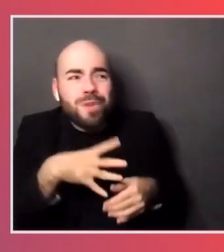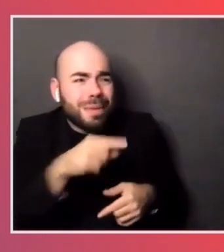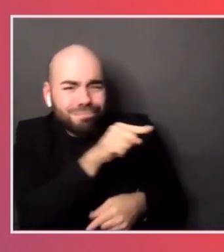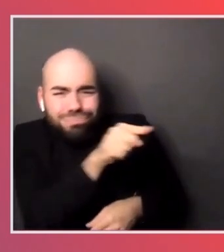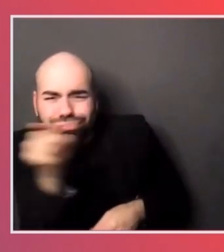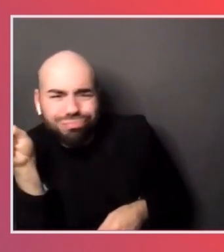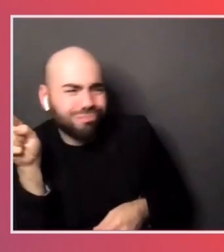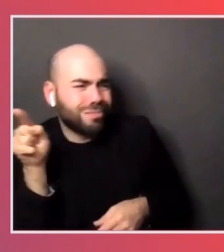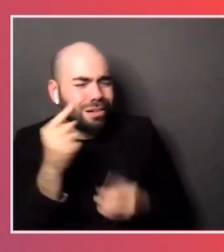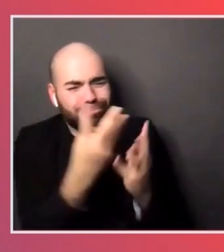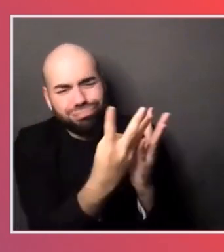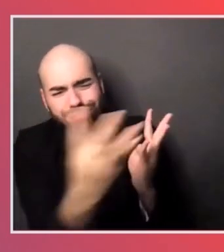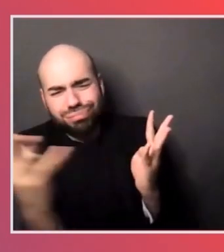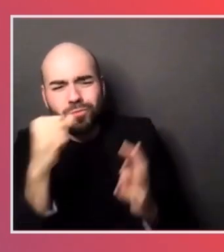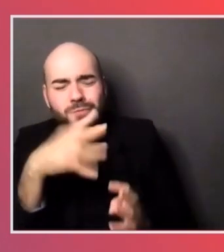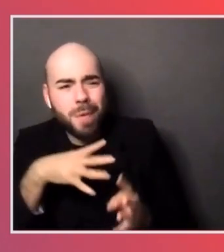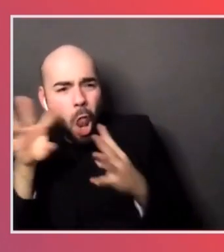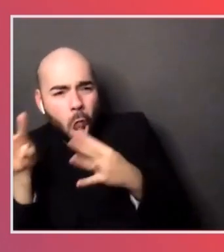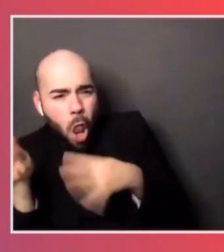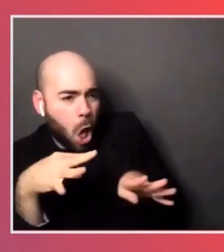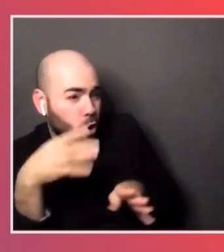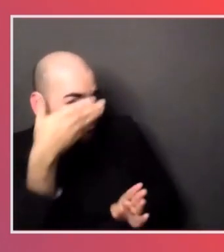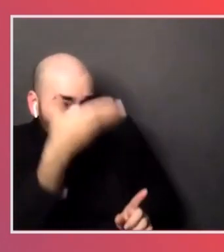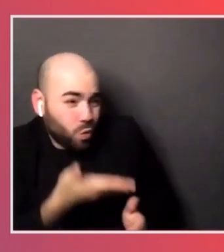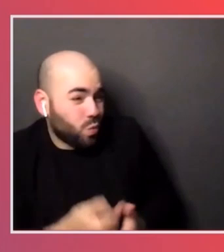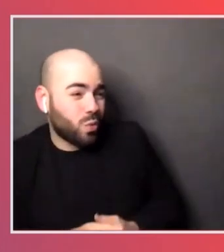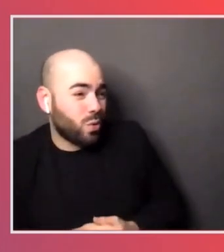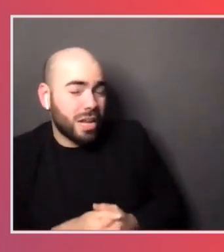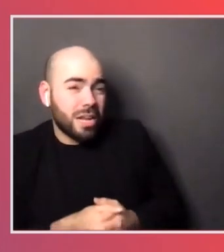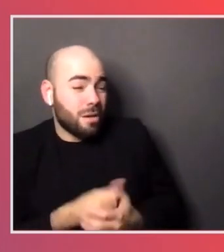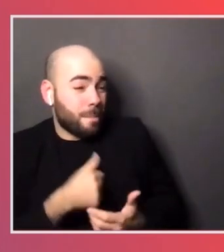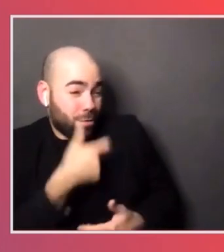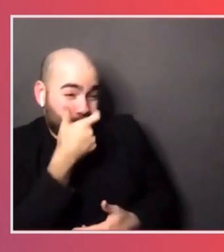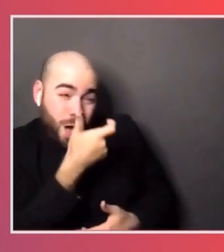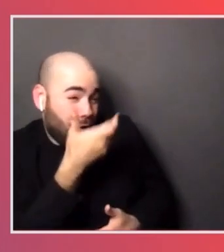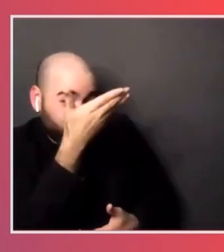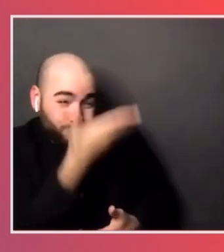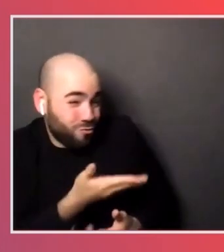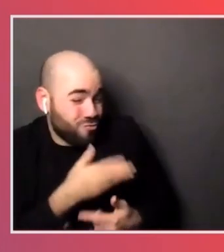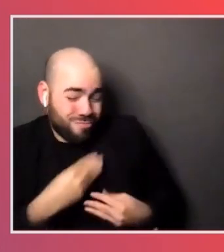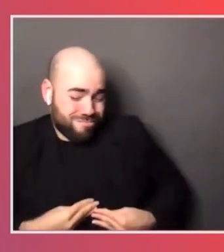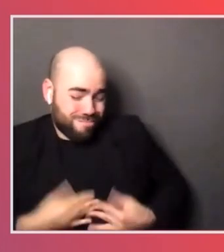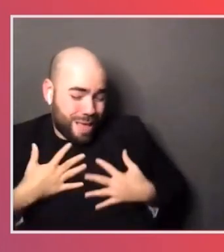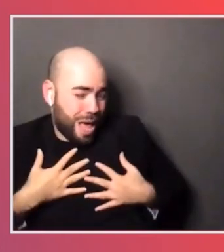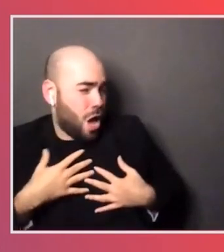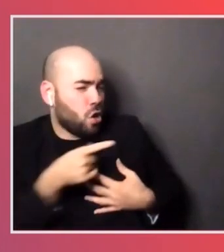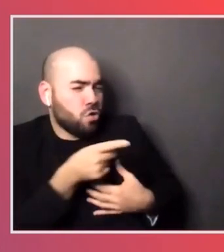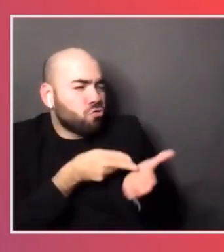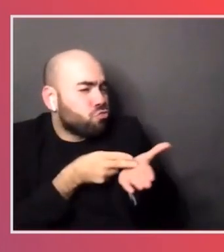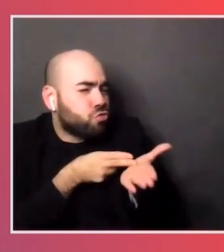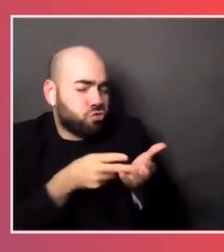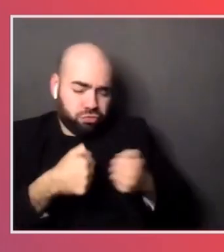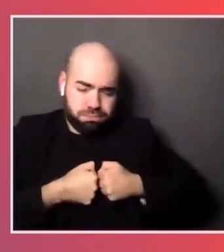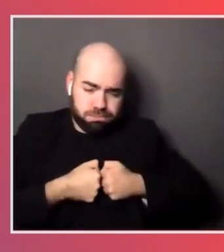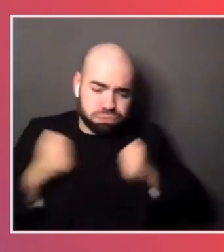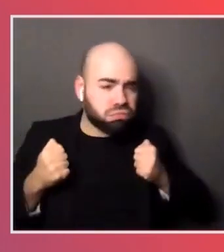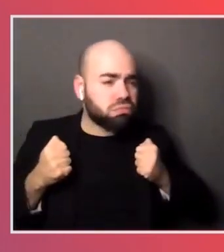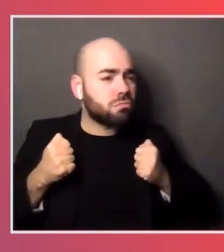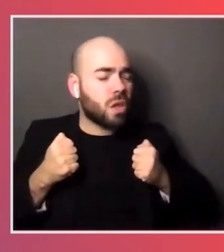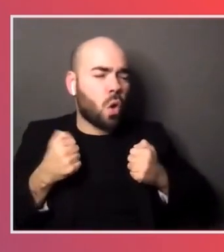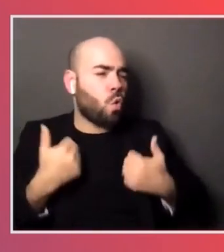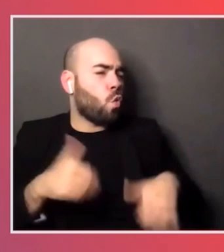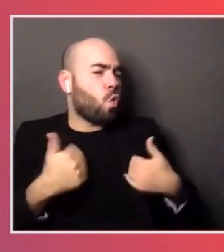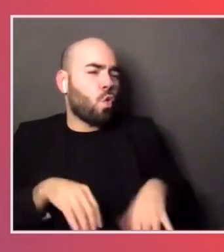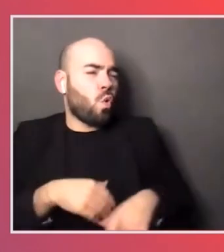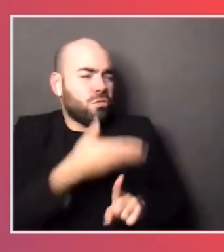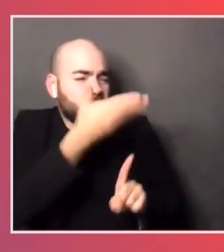know, speak your truth, be true to yourself, and stay grounded, stay focused with your eye on the prize.